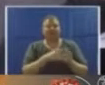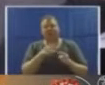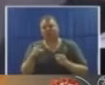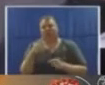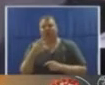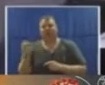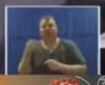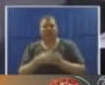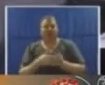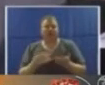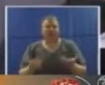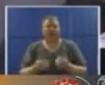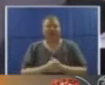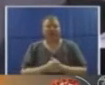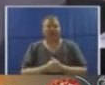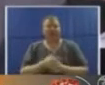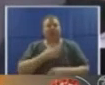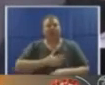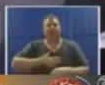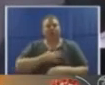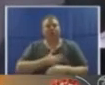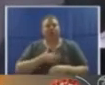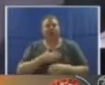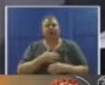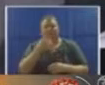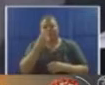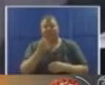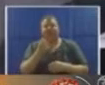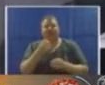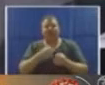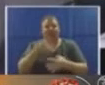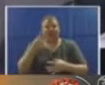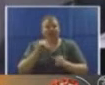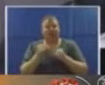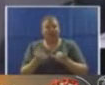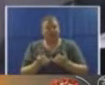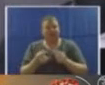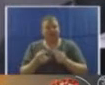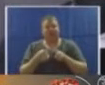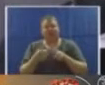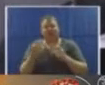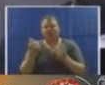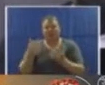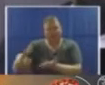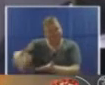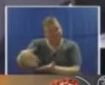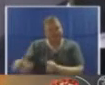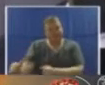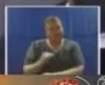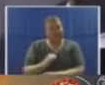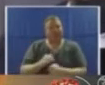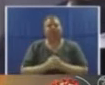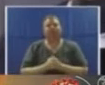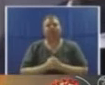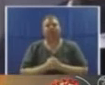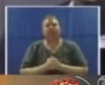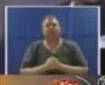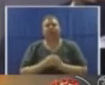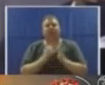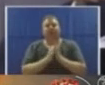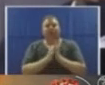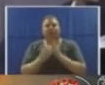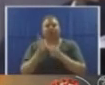that it appreciates the steps that have been taken to blacklist companies to recover funds that have been lost. And that example